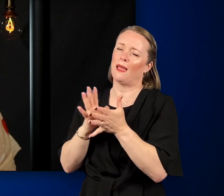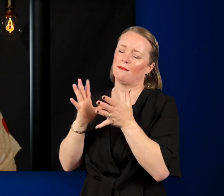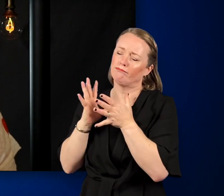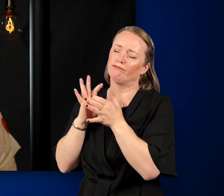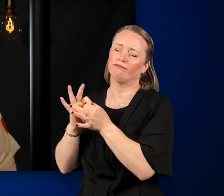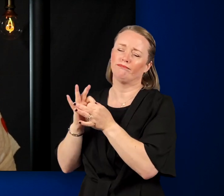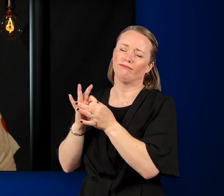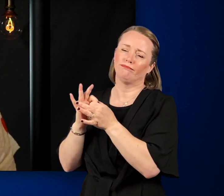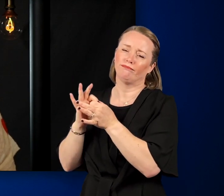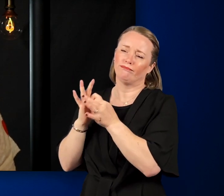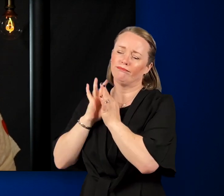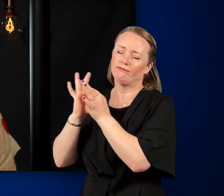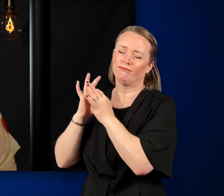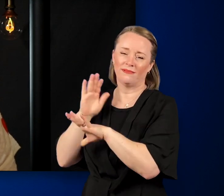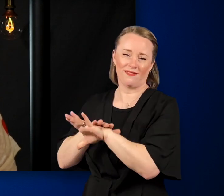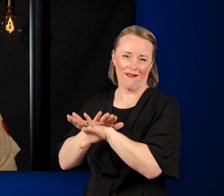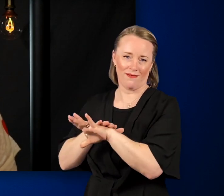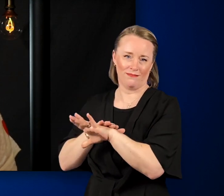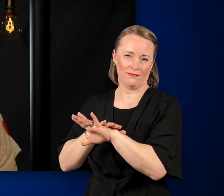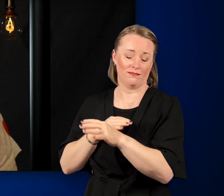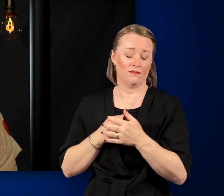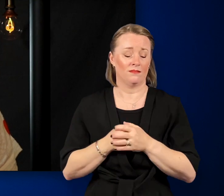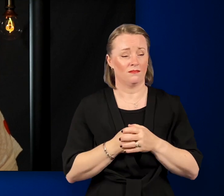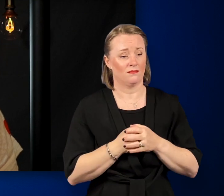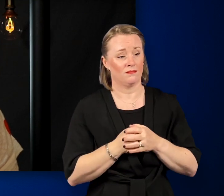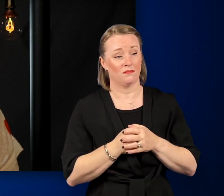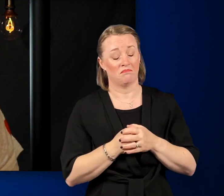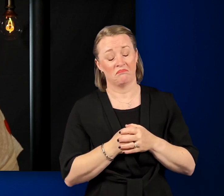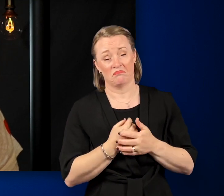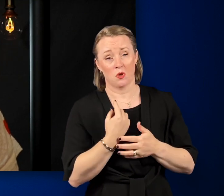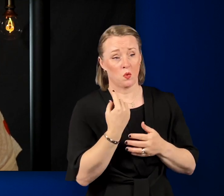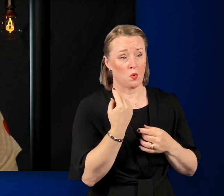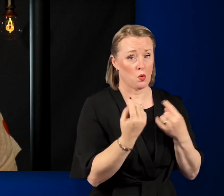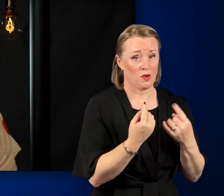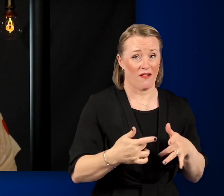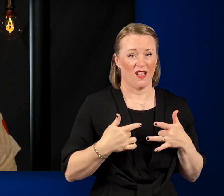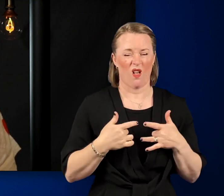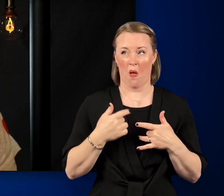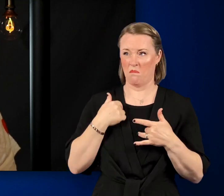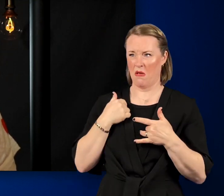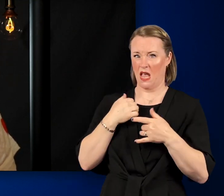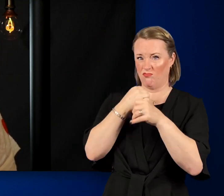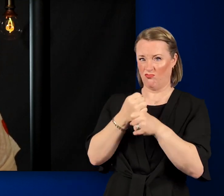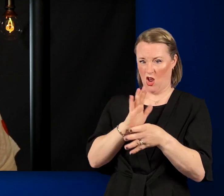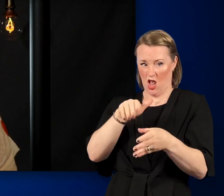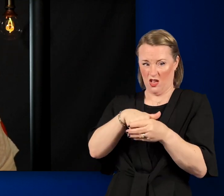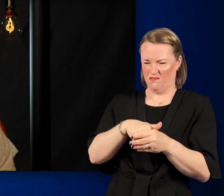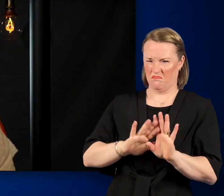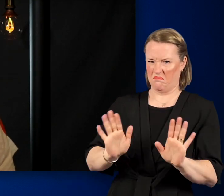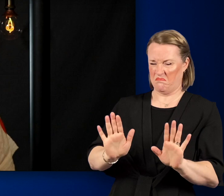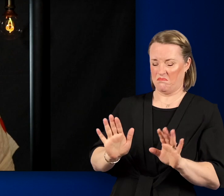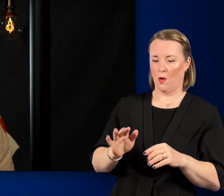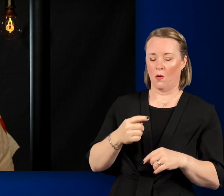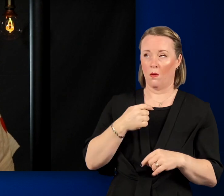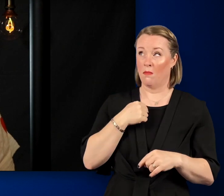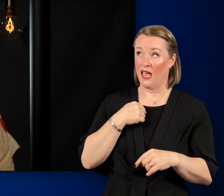us. If you feel that church is not a place for people like you, or you feel that God could not